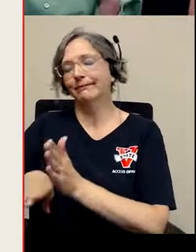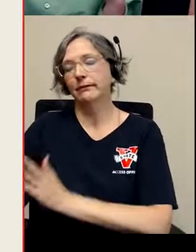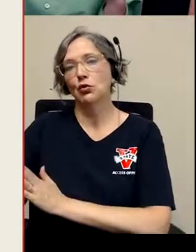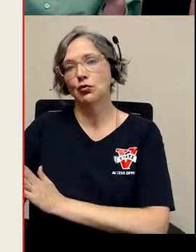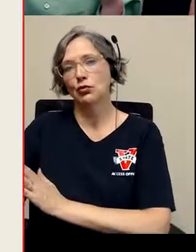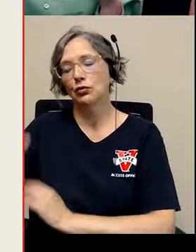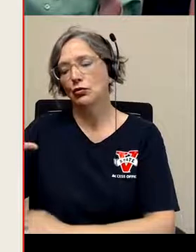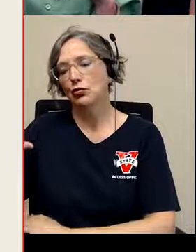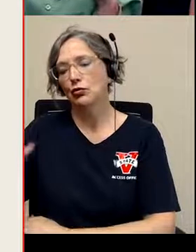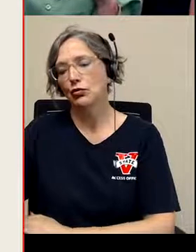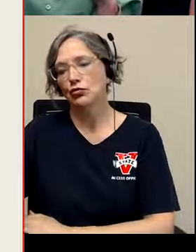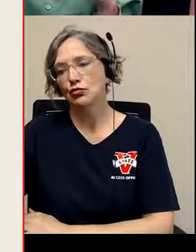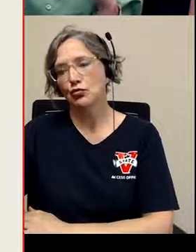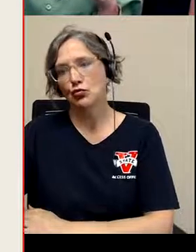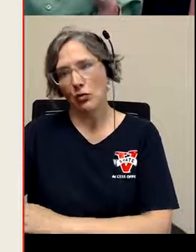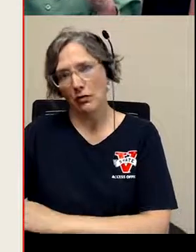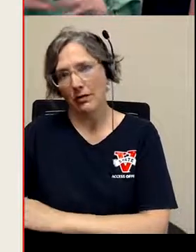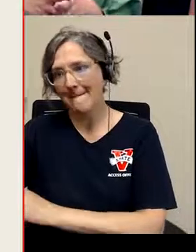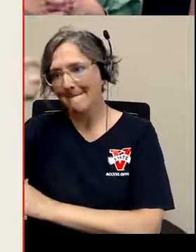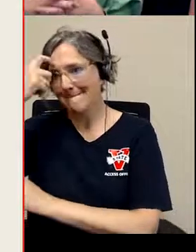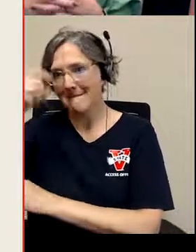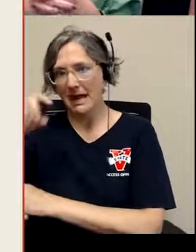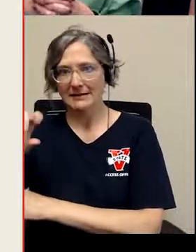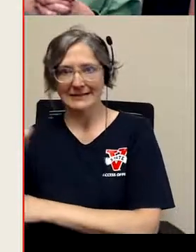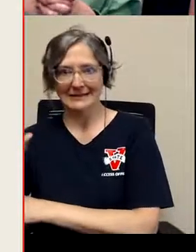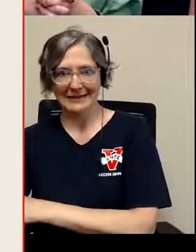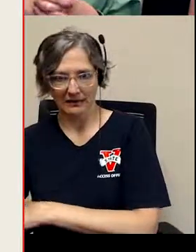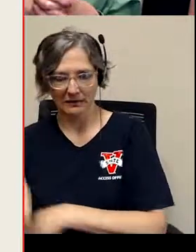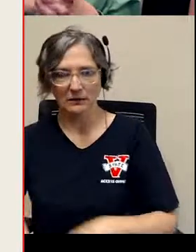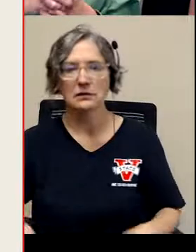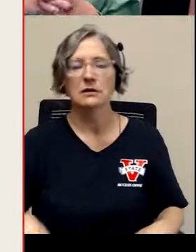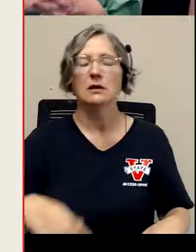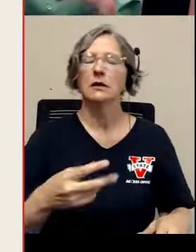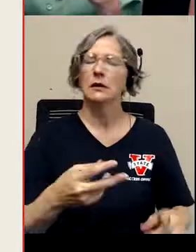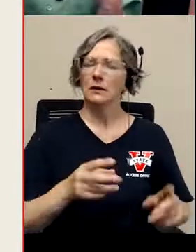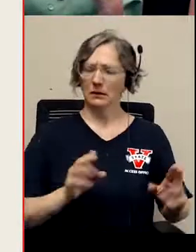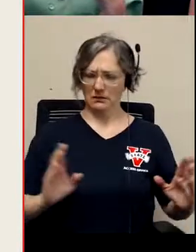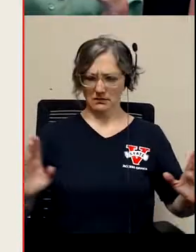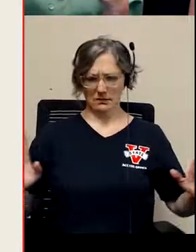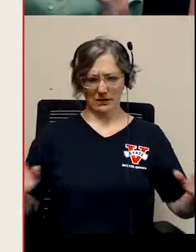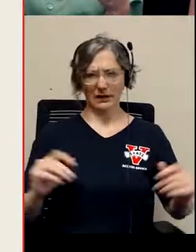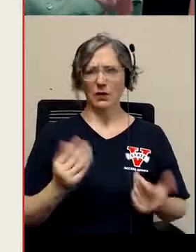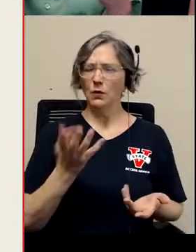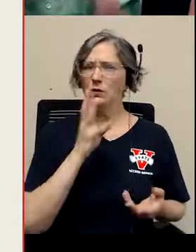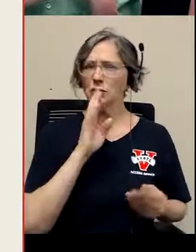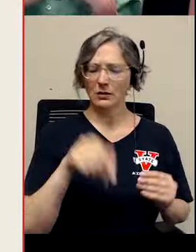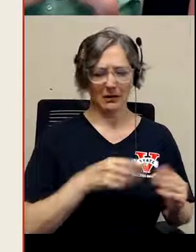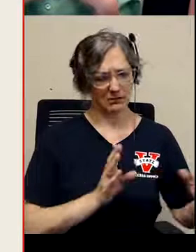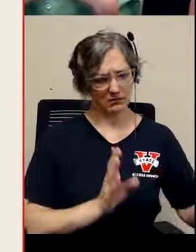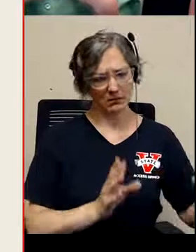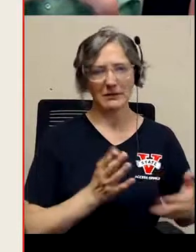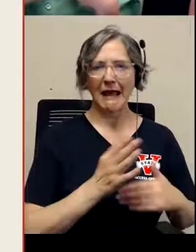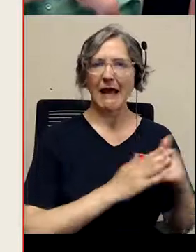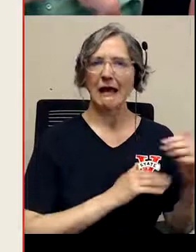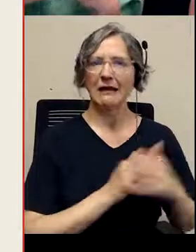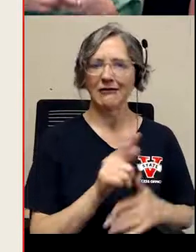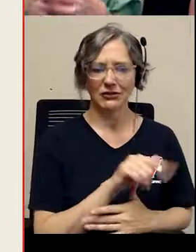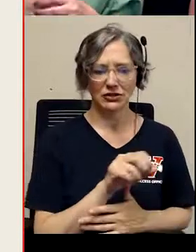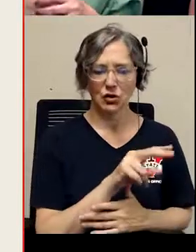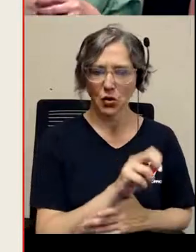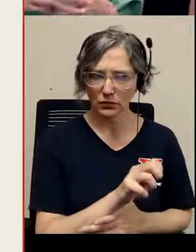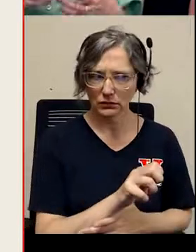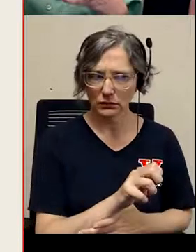again, pulling back the lens of Vygotsky's theory, we could also talk about comfort zones of our students when they come in our classroom,